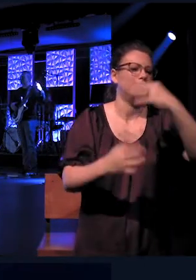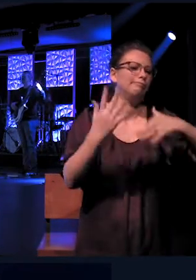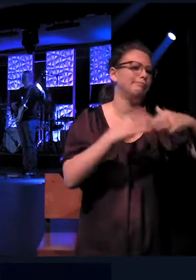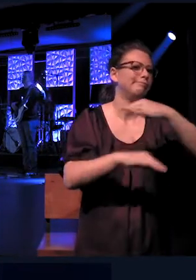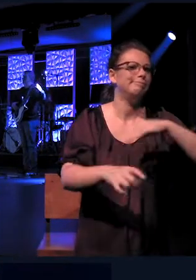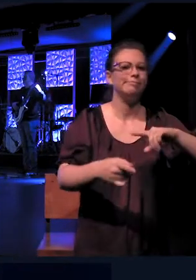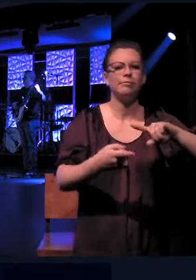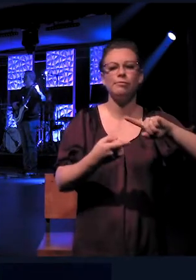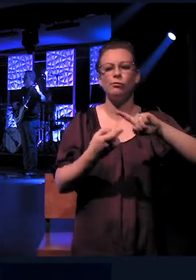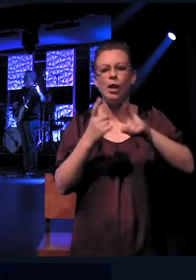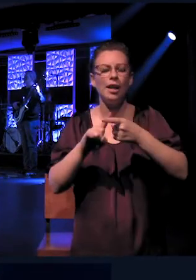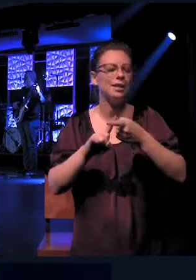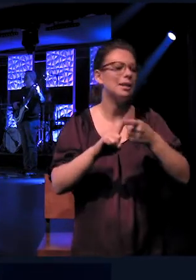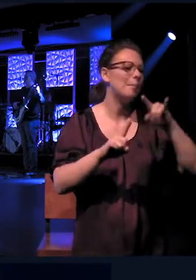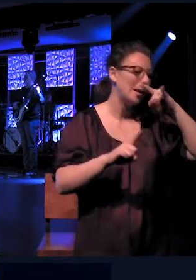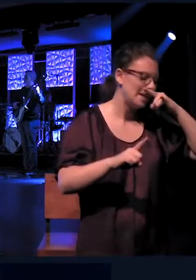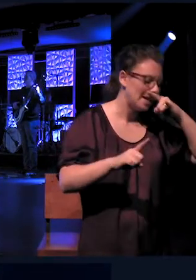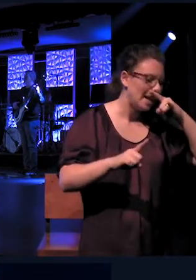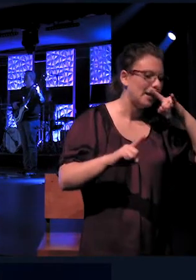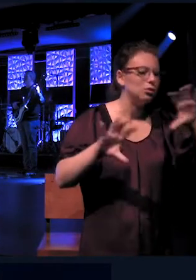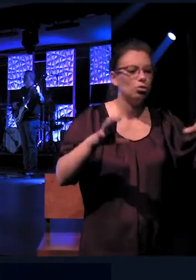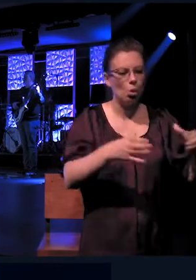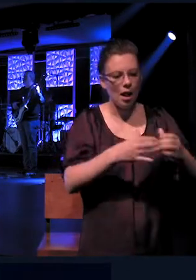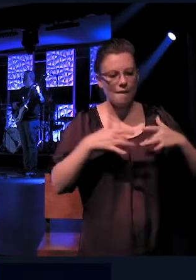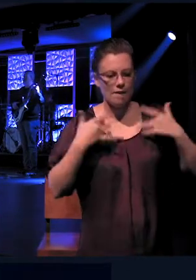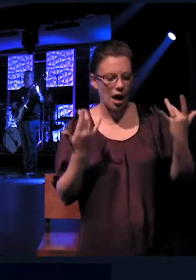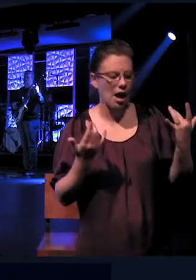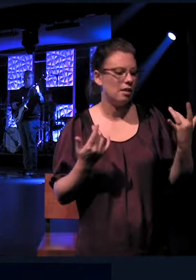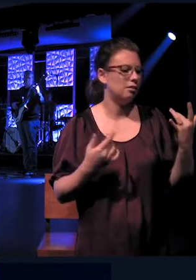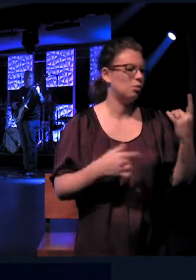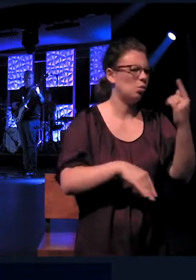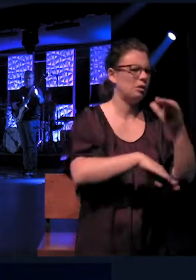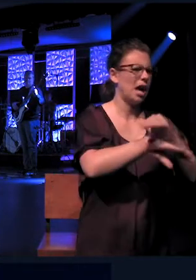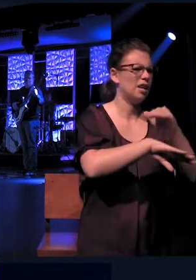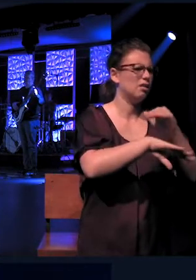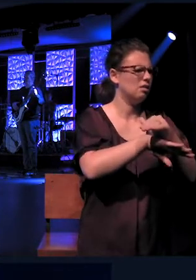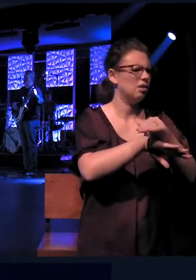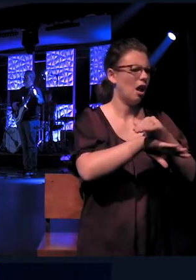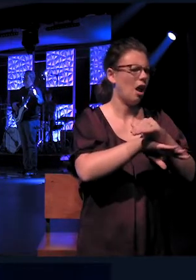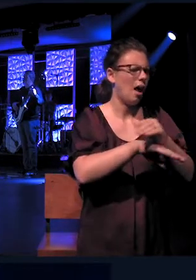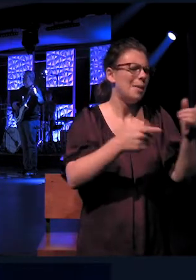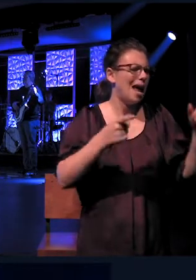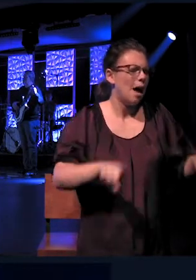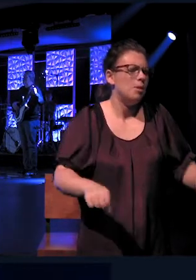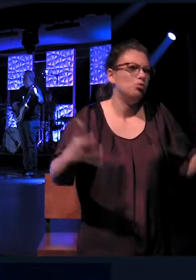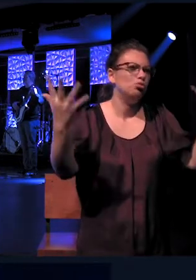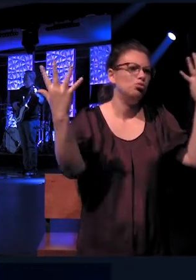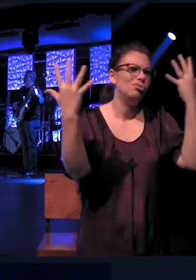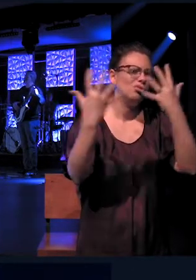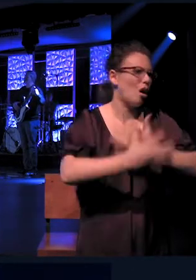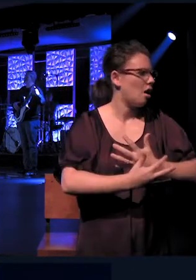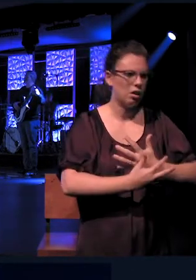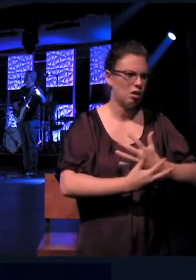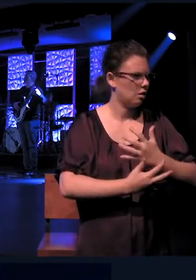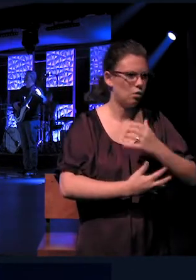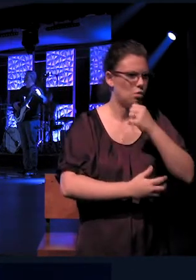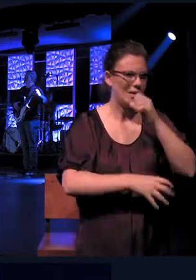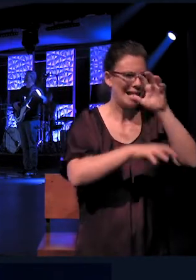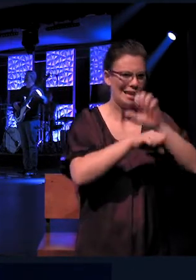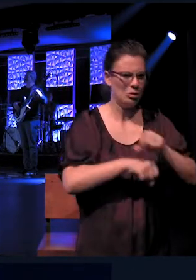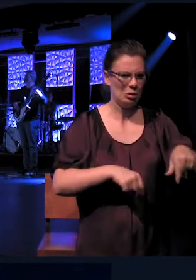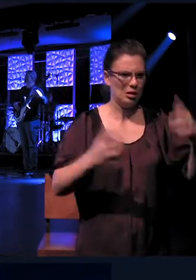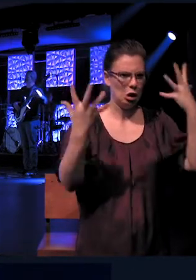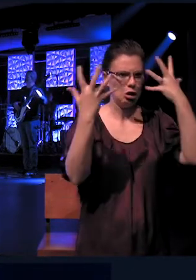and friends. And we were out at night, and it was so dark. And we're not used to being that dark around here,